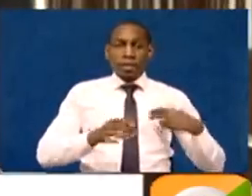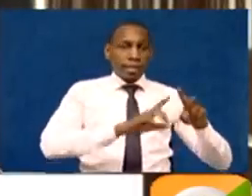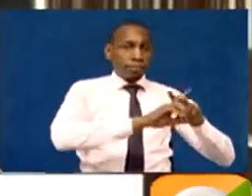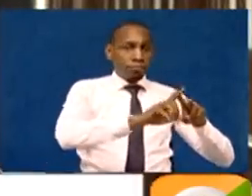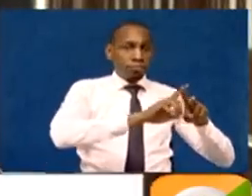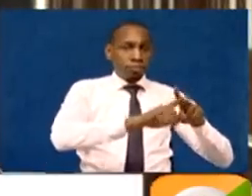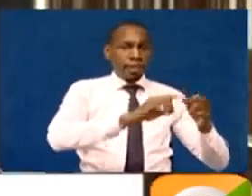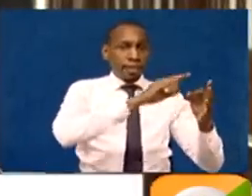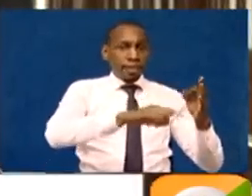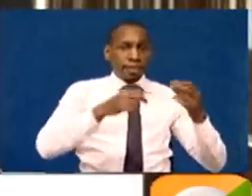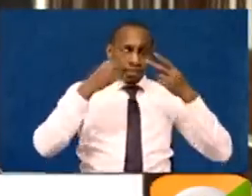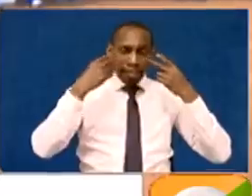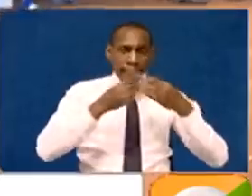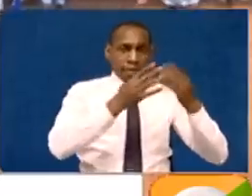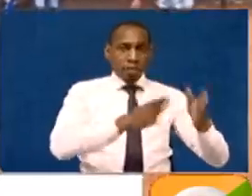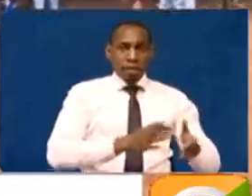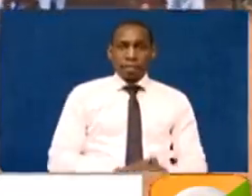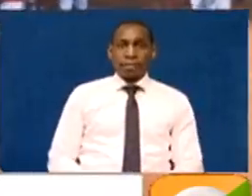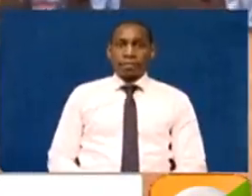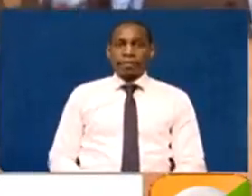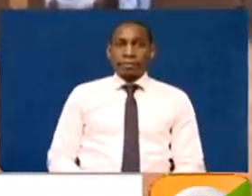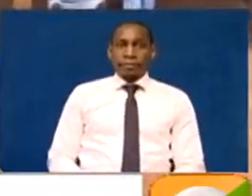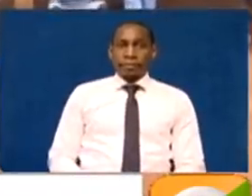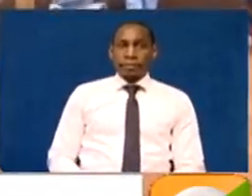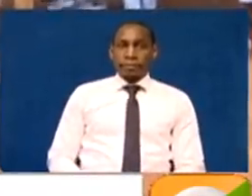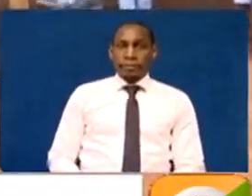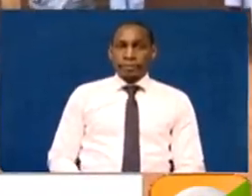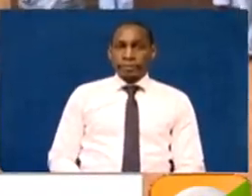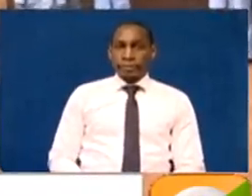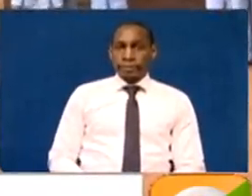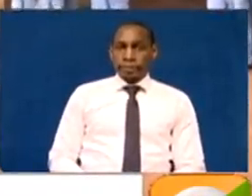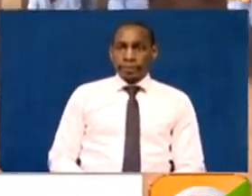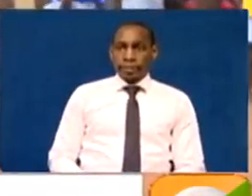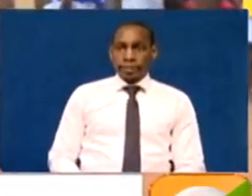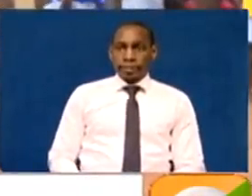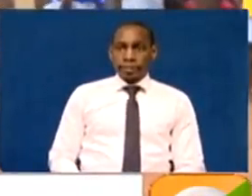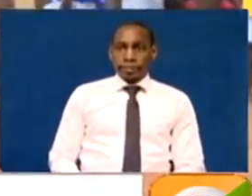escape of 3 terror convicts. Wahiga Mwaura, Citizen TV.